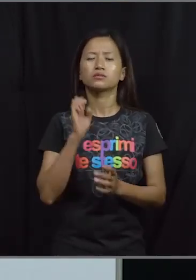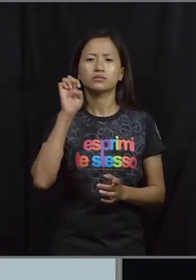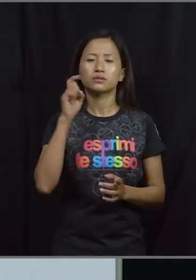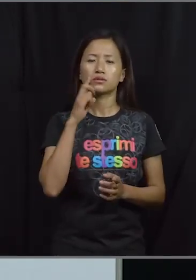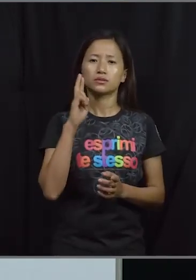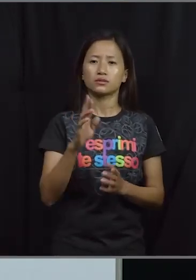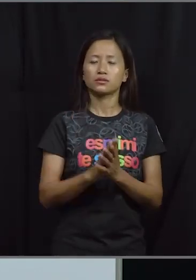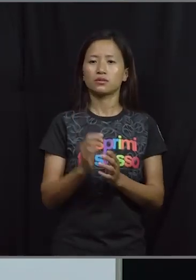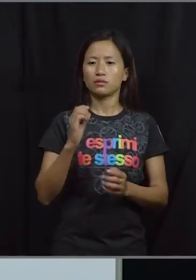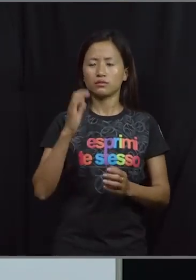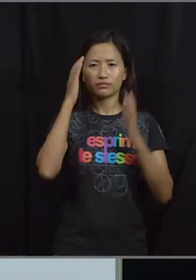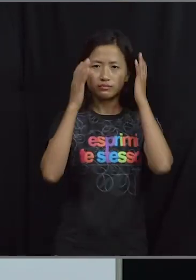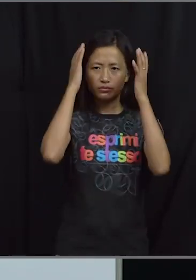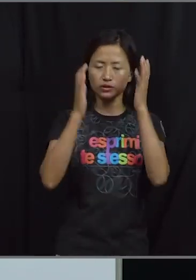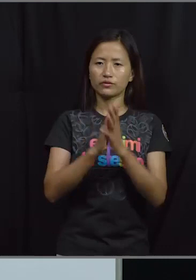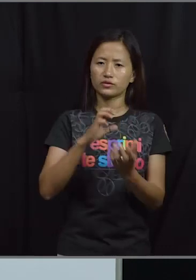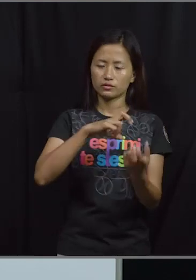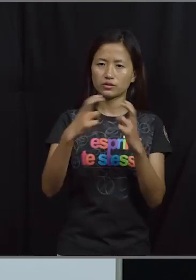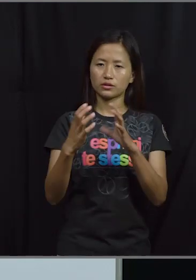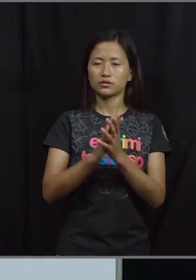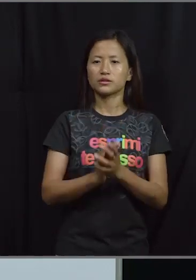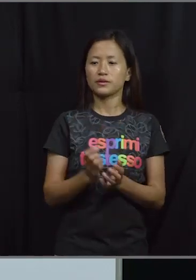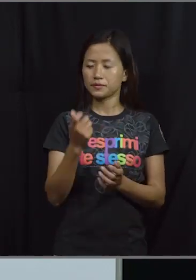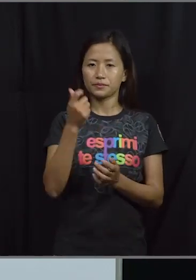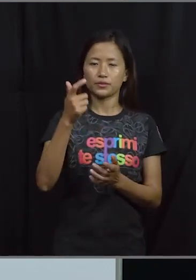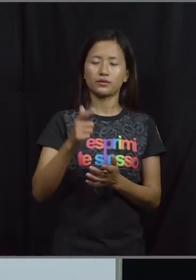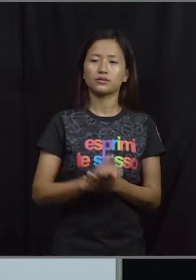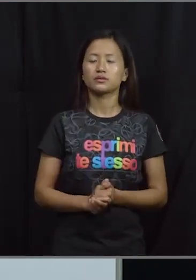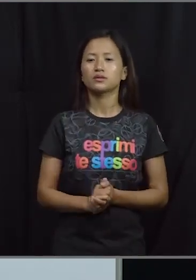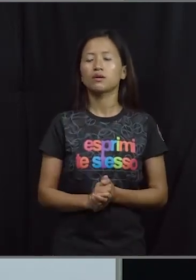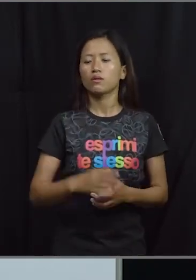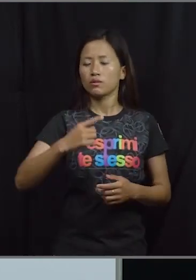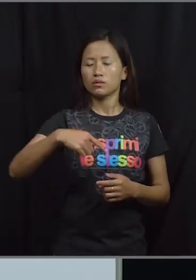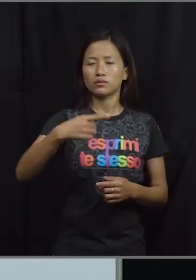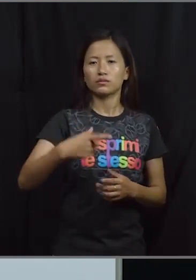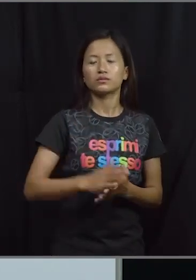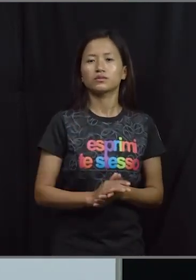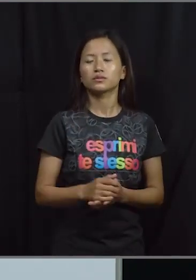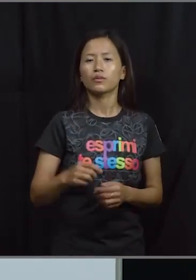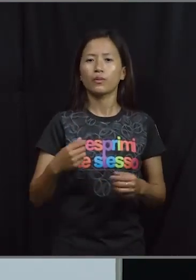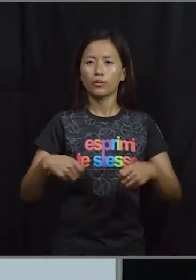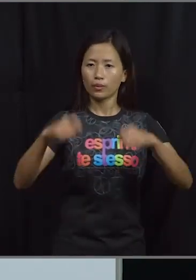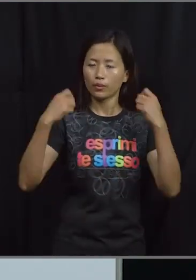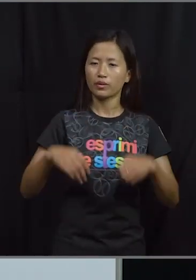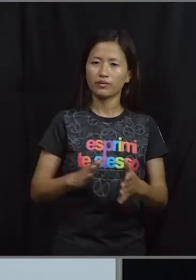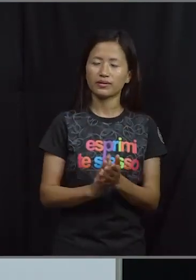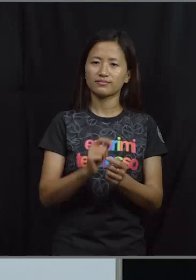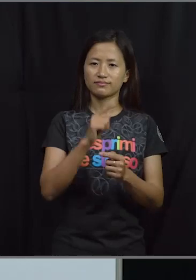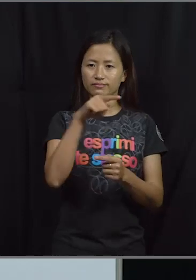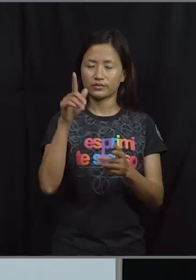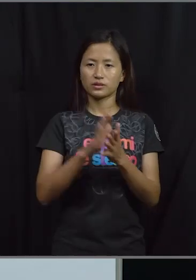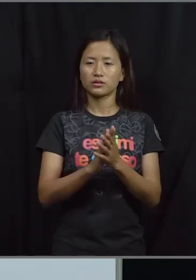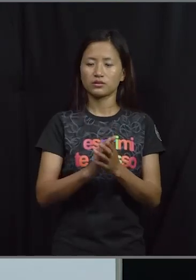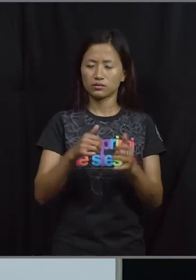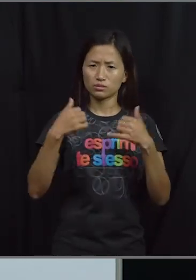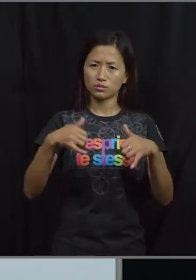worry about the change in price. Somebody is always after wearing Nike